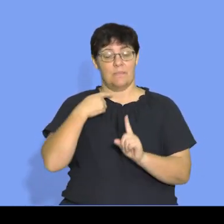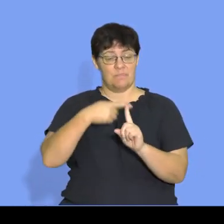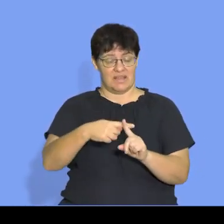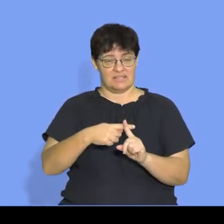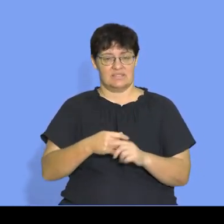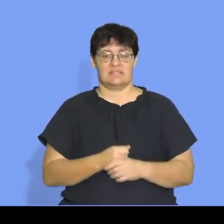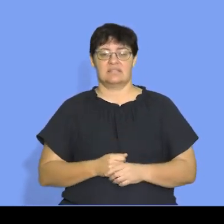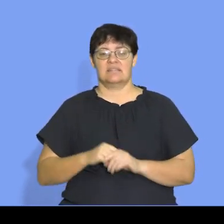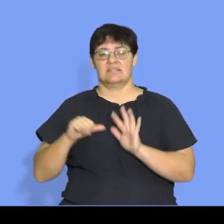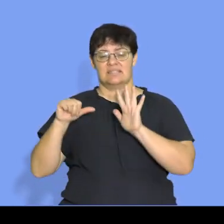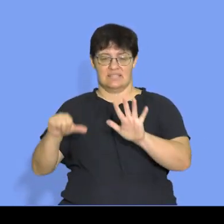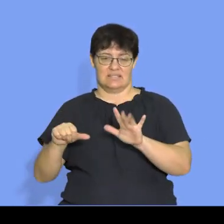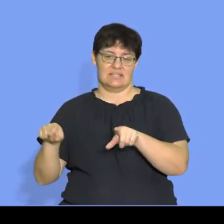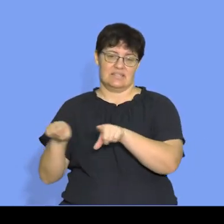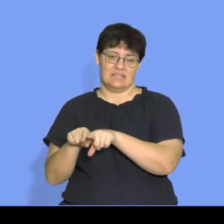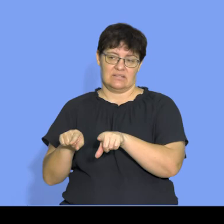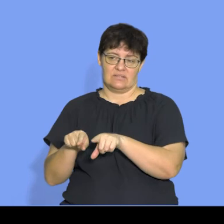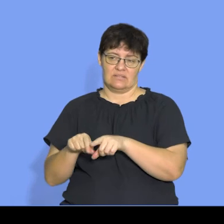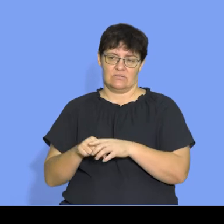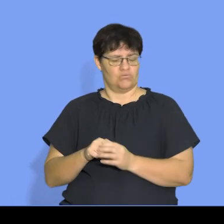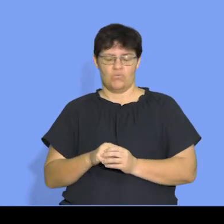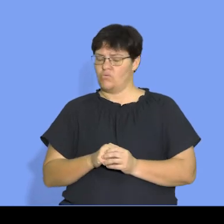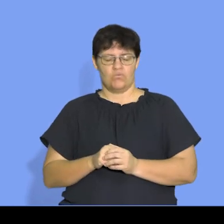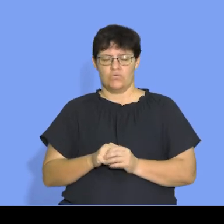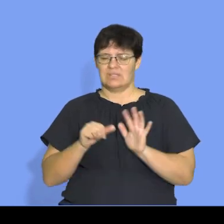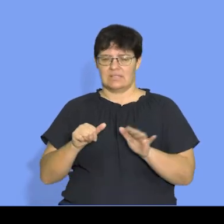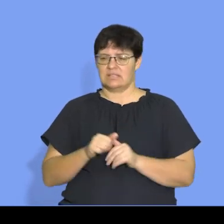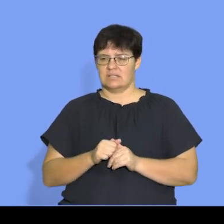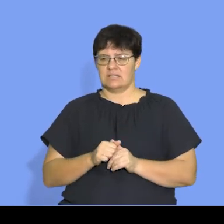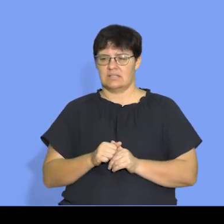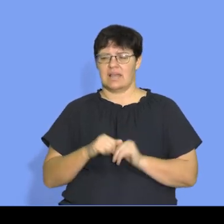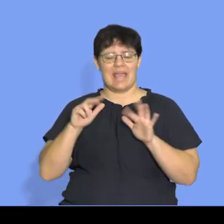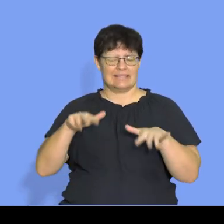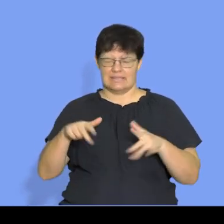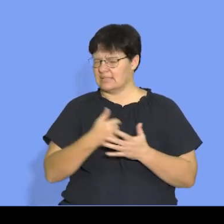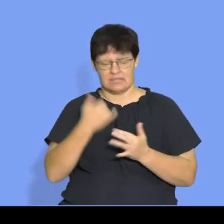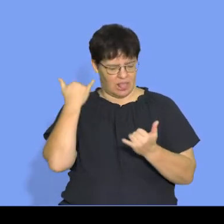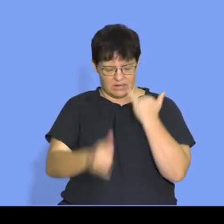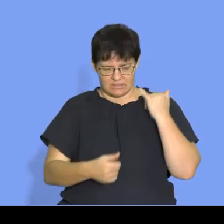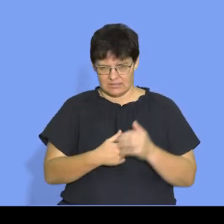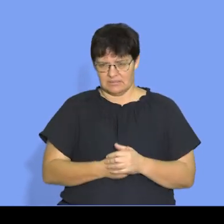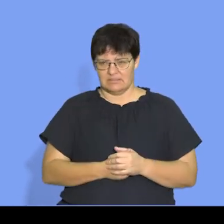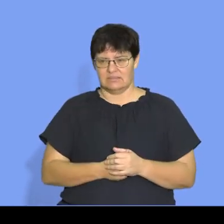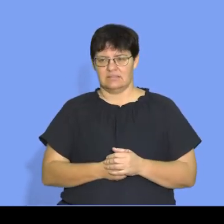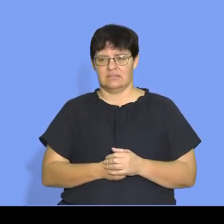plus 6, not 6, 18 times I mean. Let me just erase this.